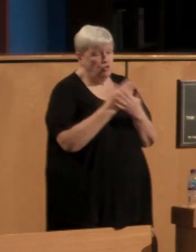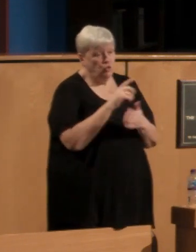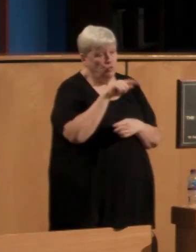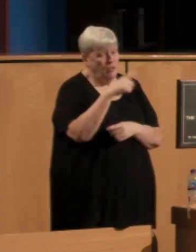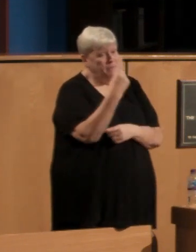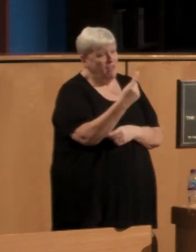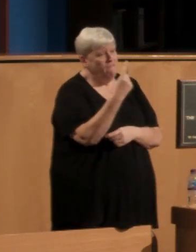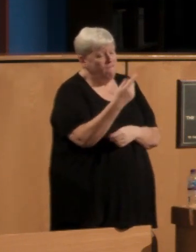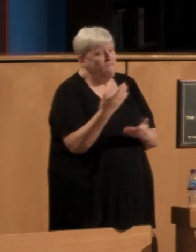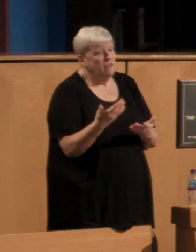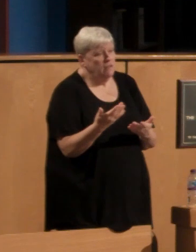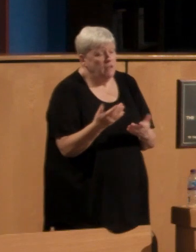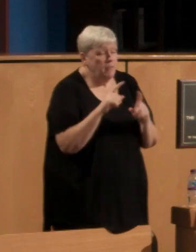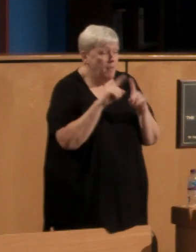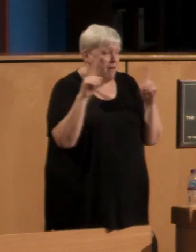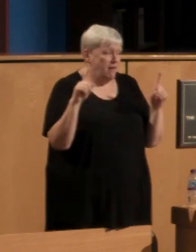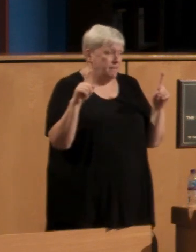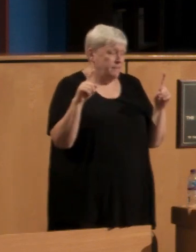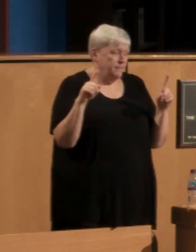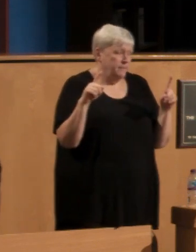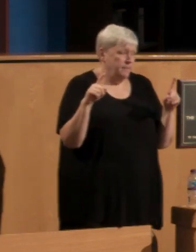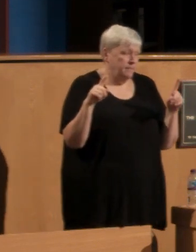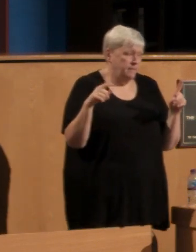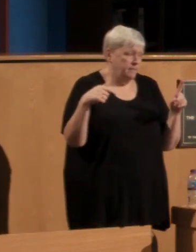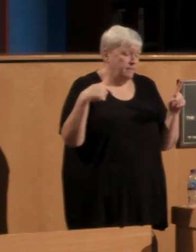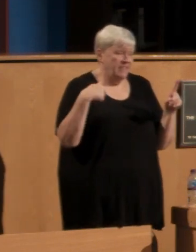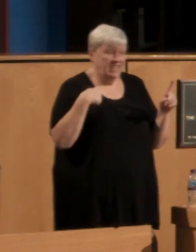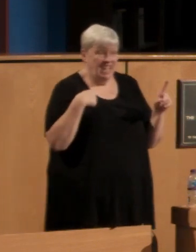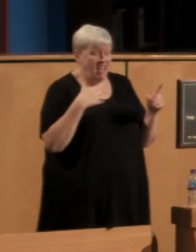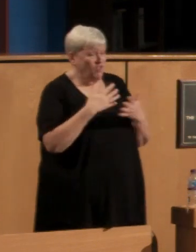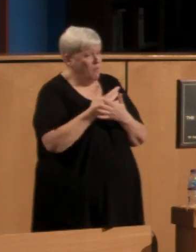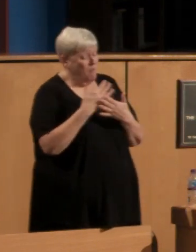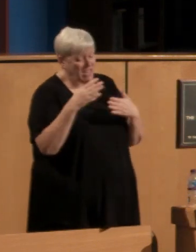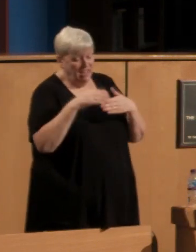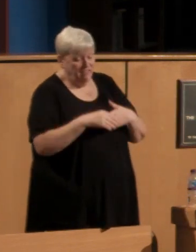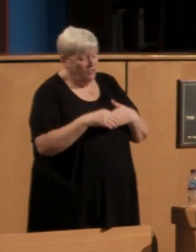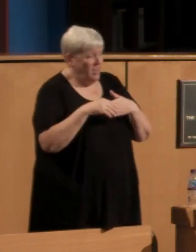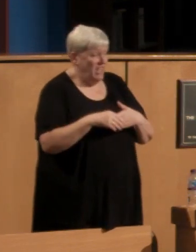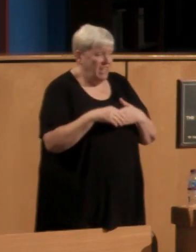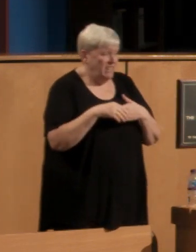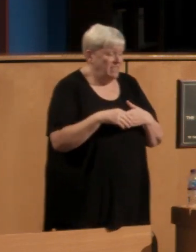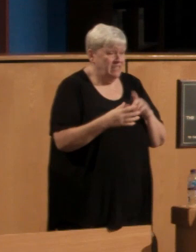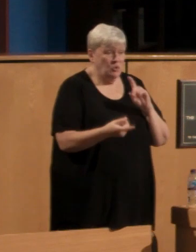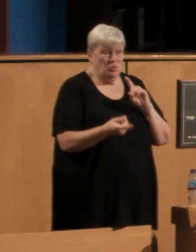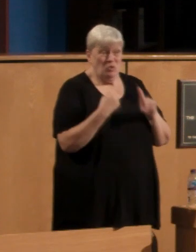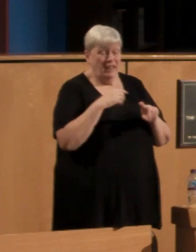himself. But I've got a lot of queer friends who react very badly and